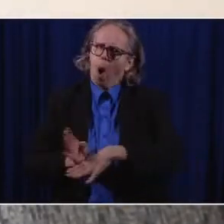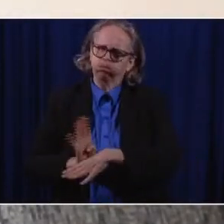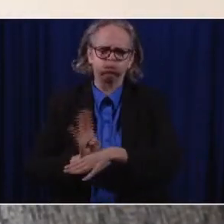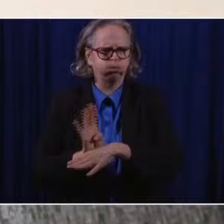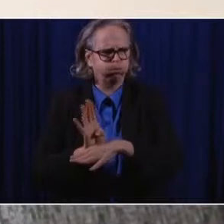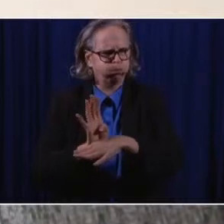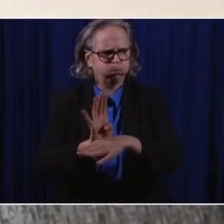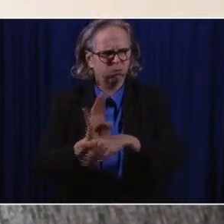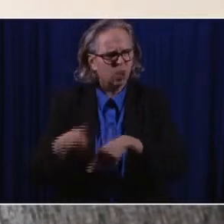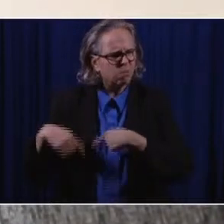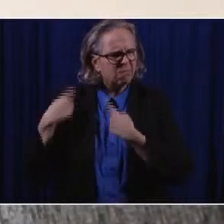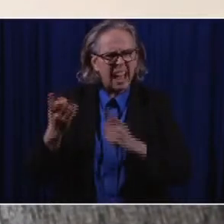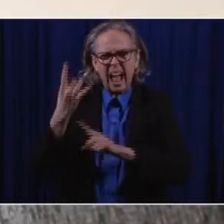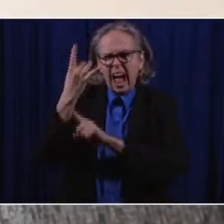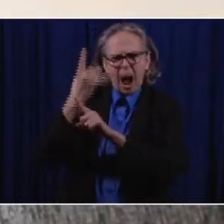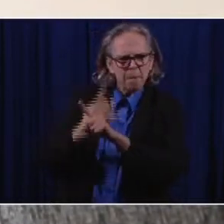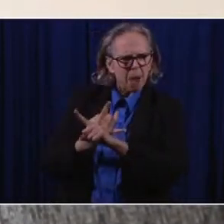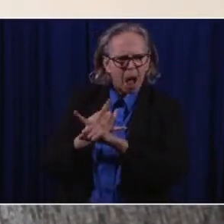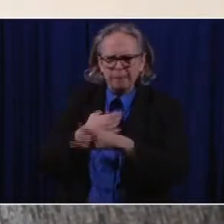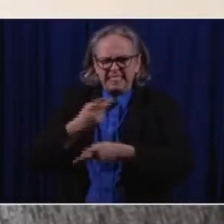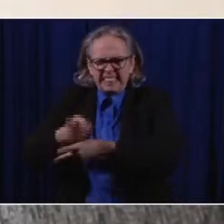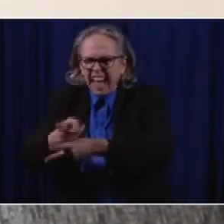of frontline worker or